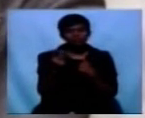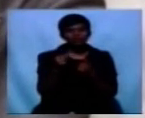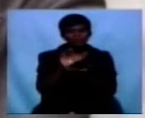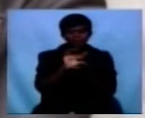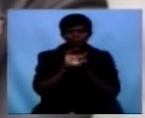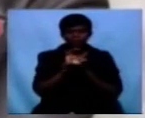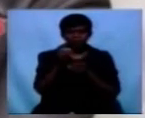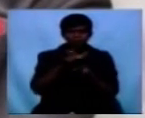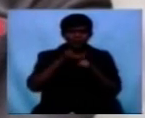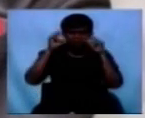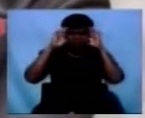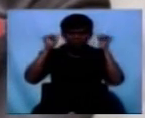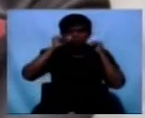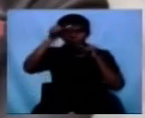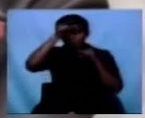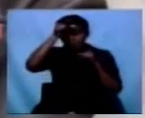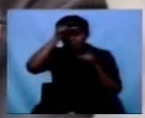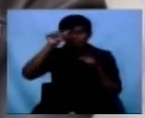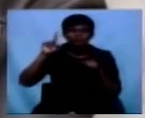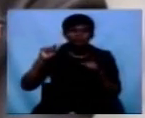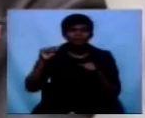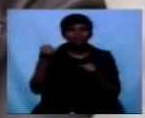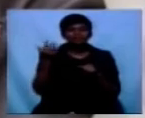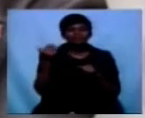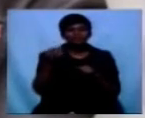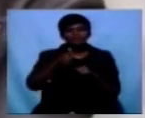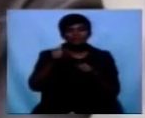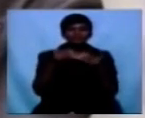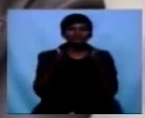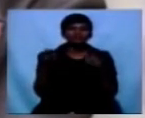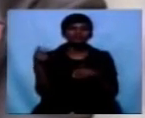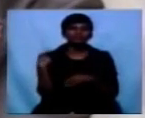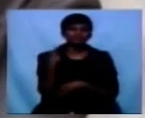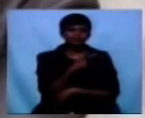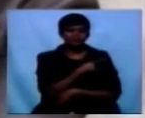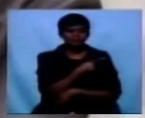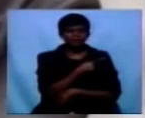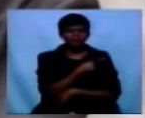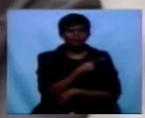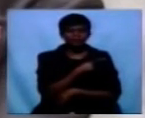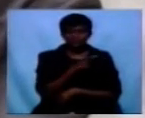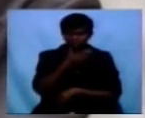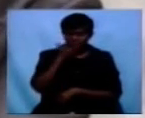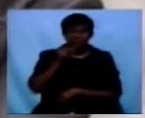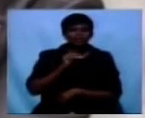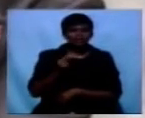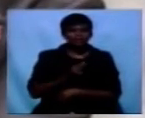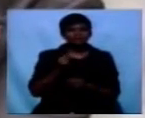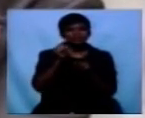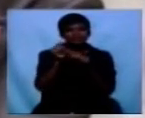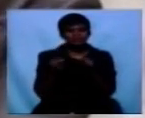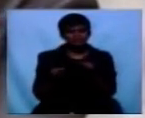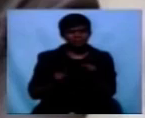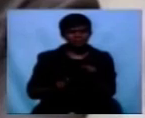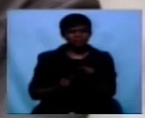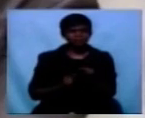from President Lung. In 2015, when he was opening Parliament, he said, ours must be a generation of planners, so that at